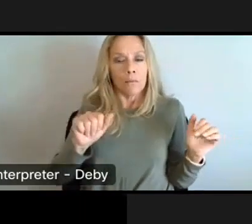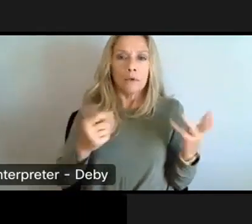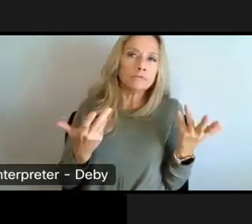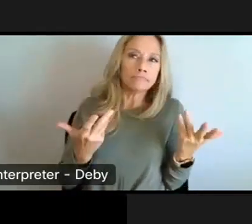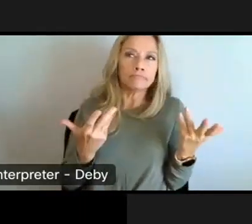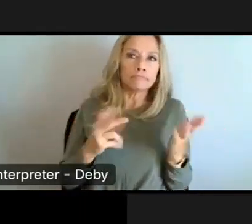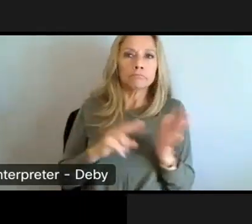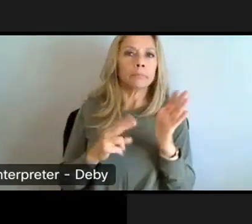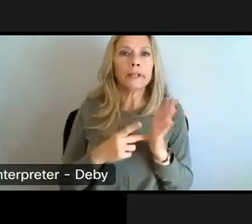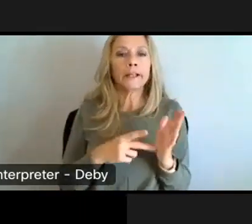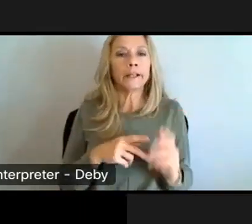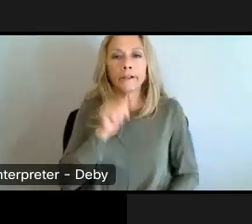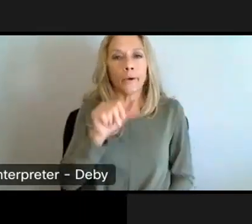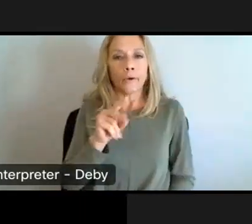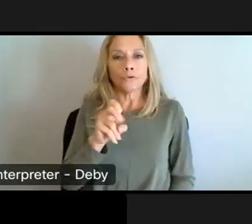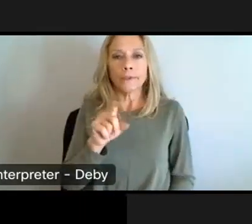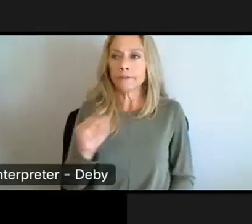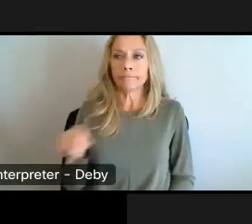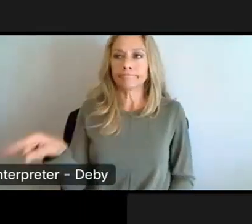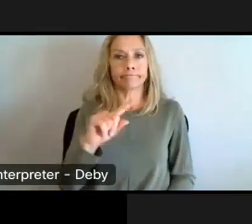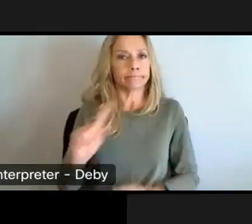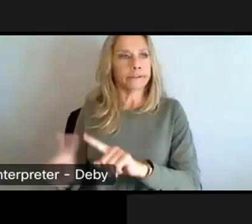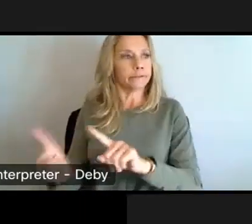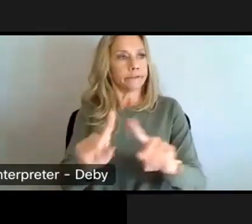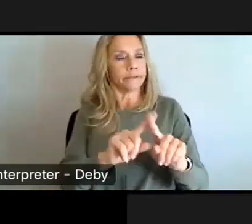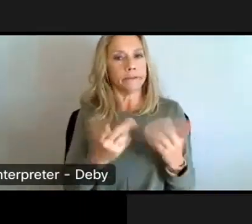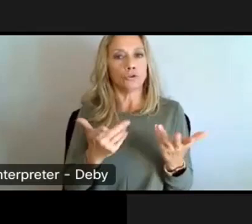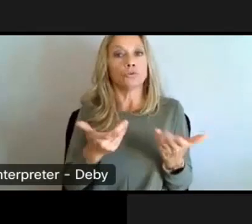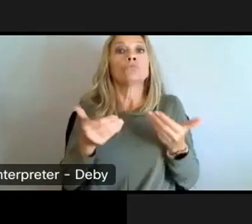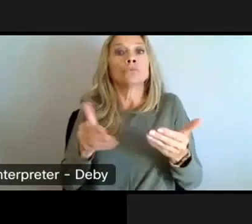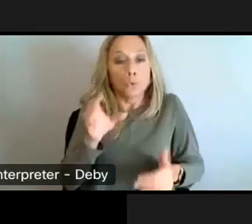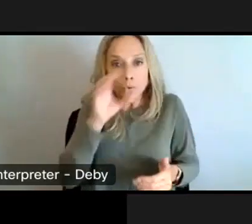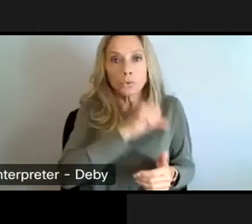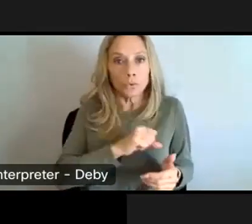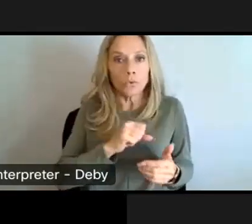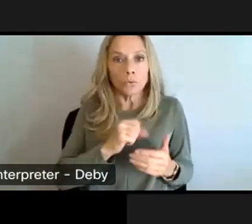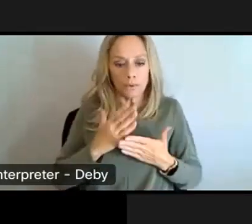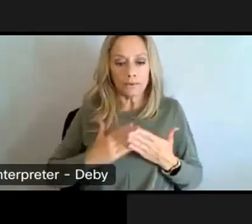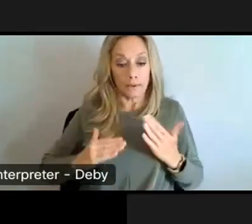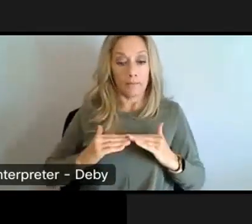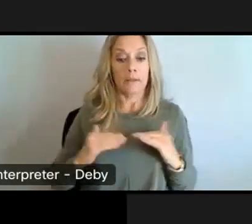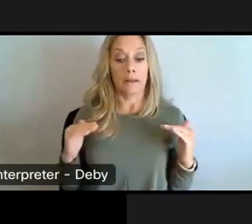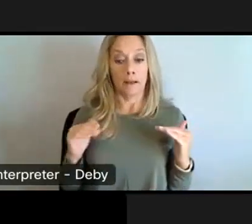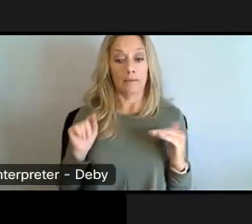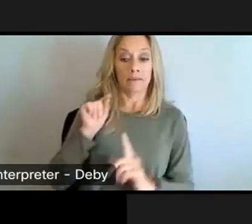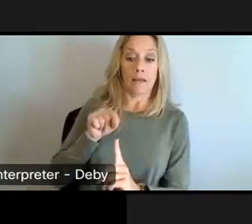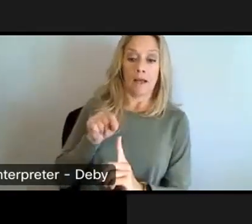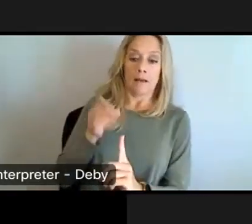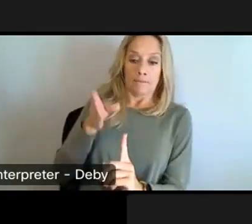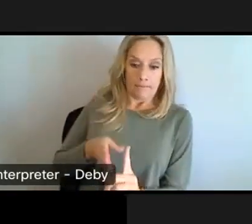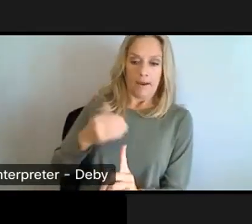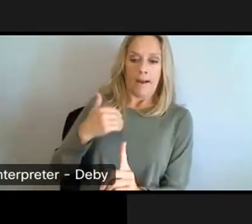shouldn't treat anybody differently. You should just assume um, on some level that veteran has